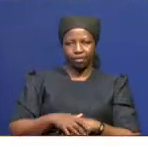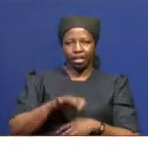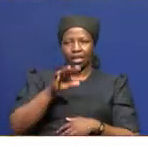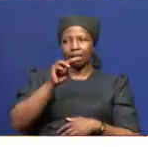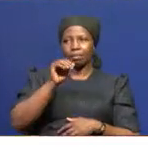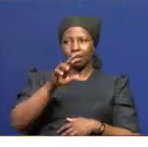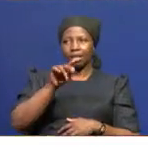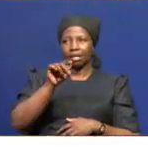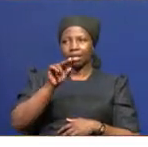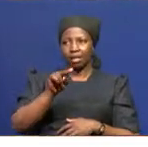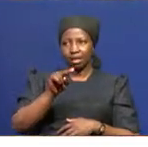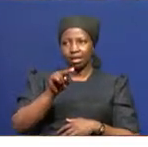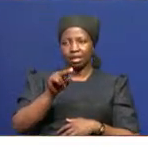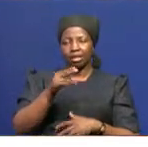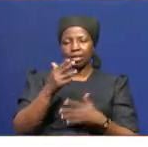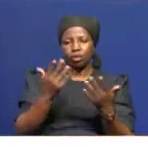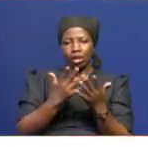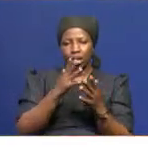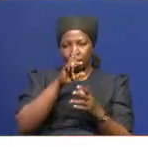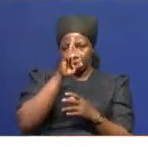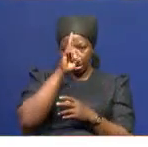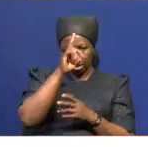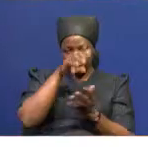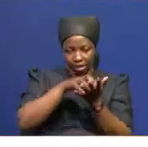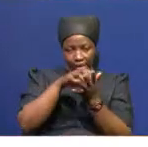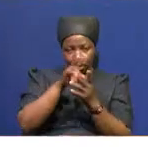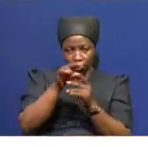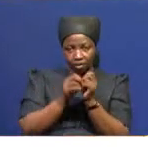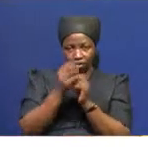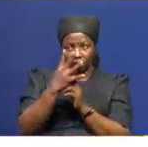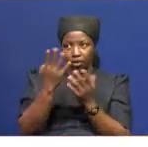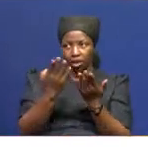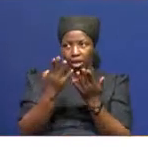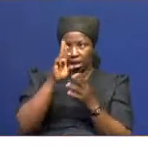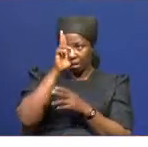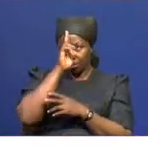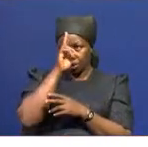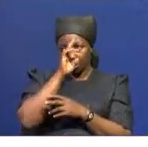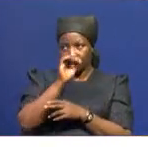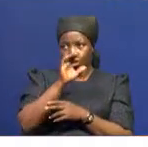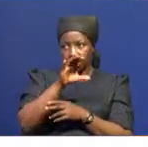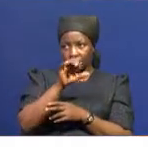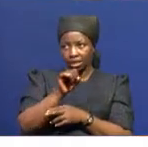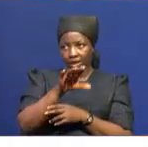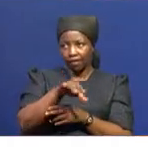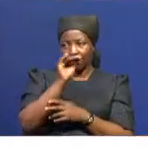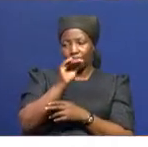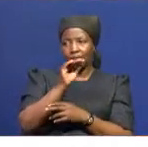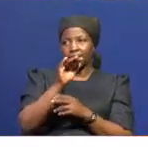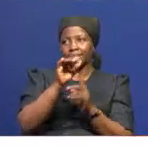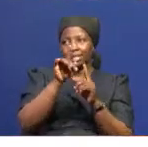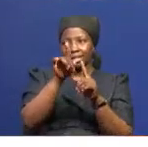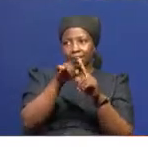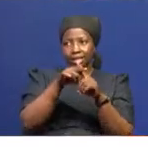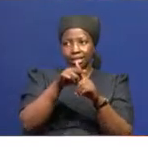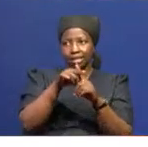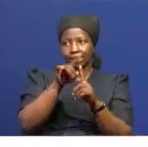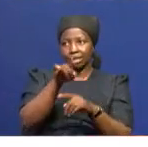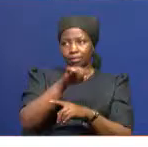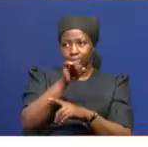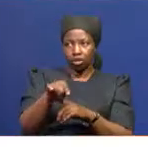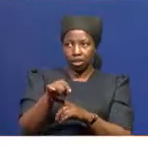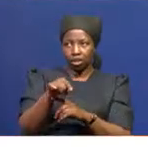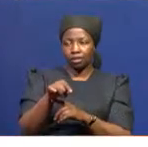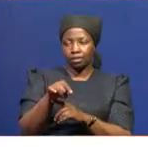where police officer at the rank of an OCS was found guilty and sentenced to death for torturing a suspect to